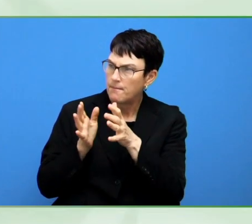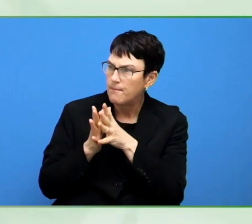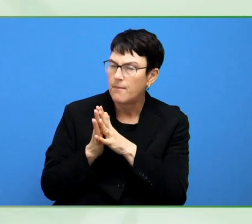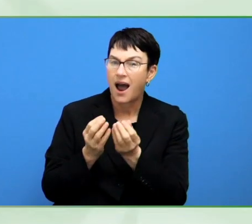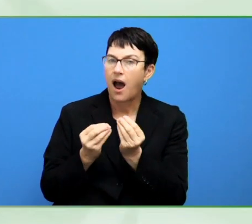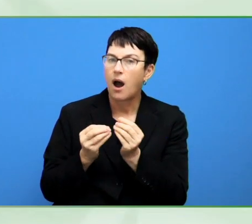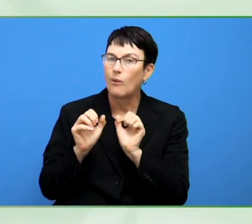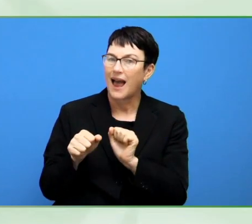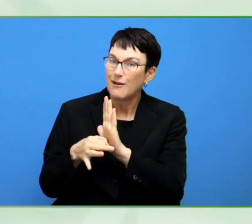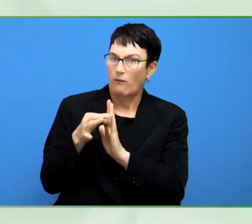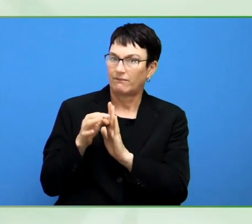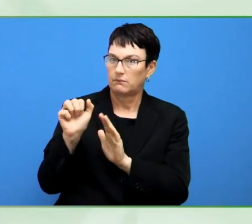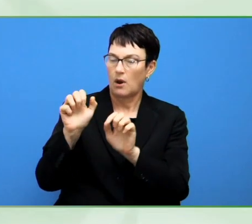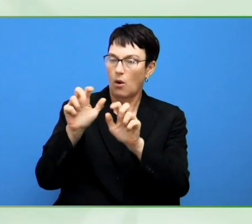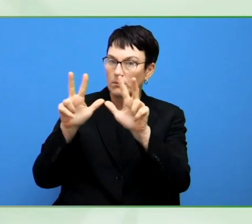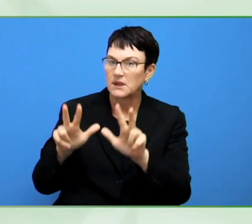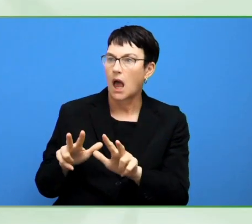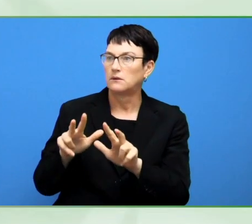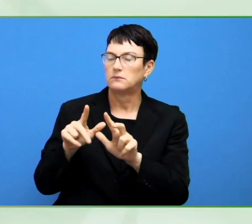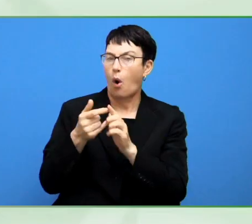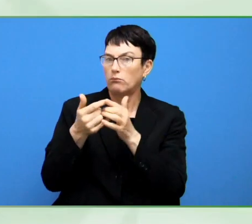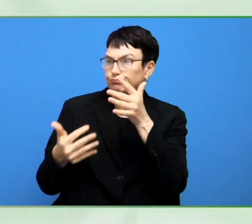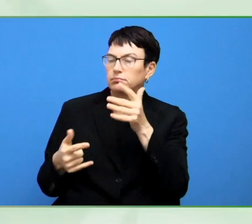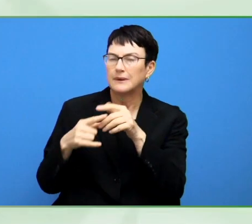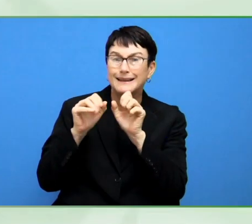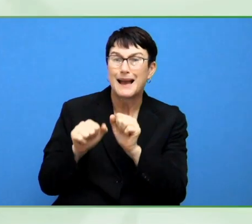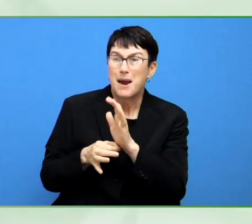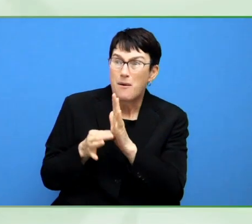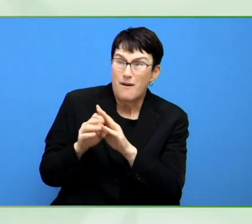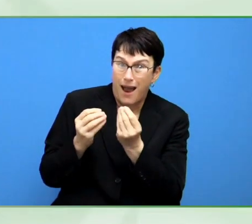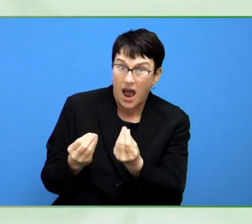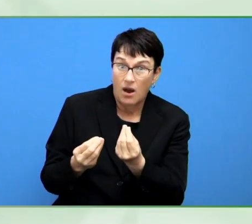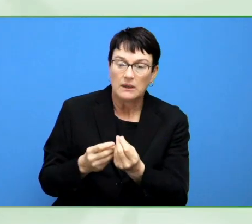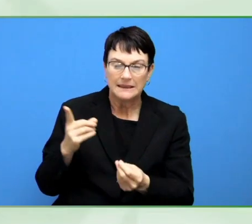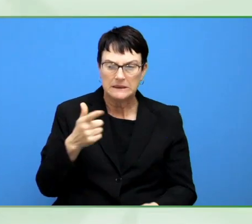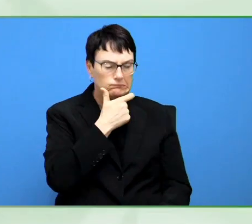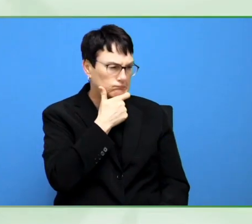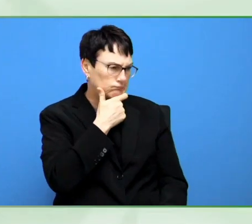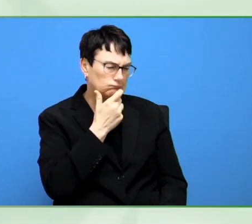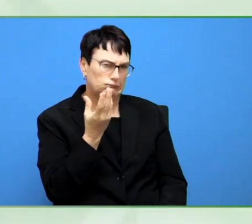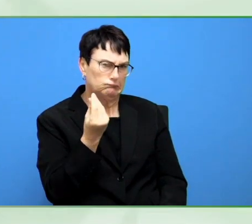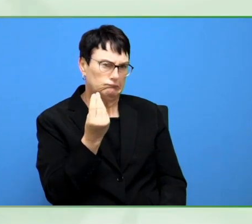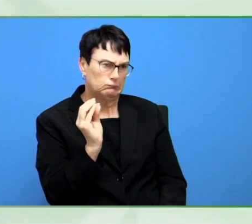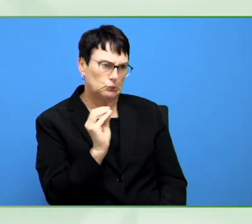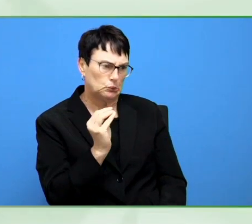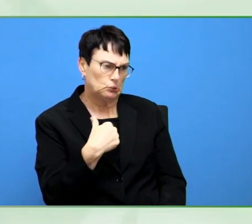a financial thing. Then I think you come to companies and I